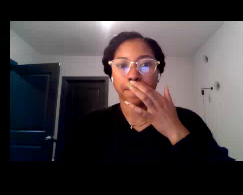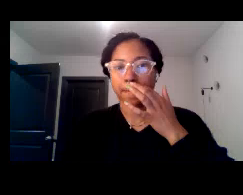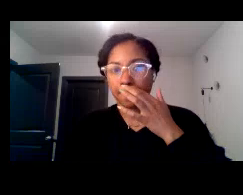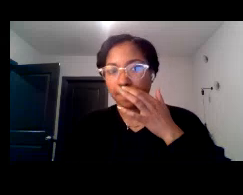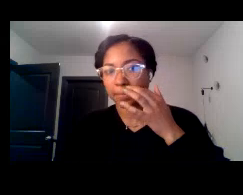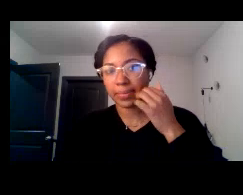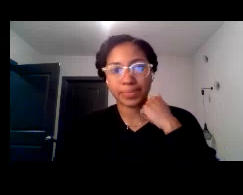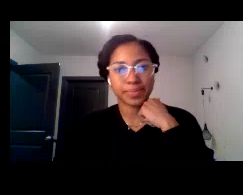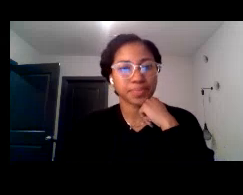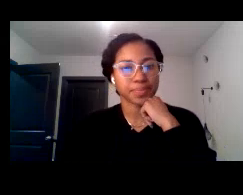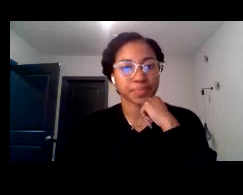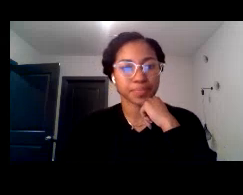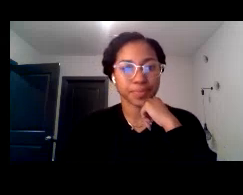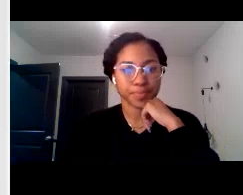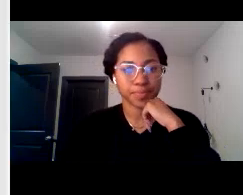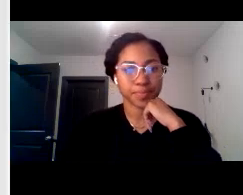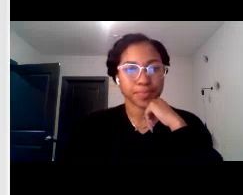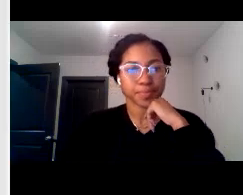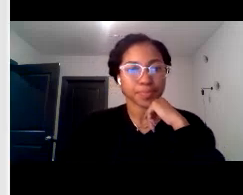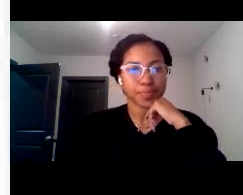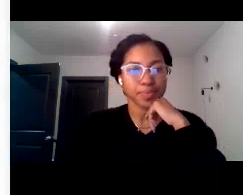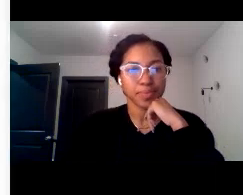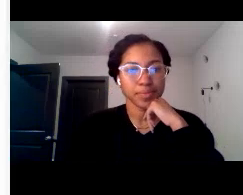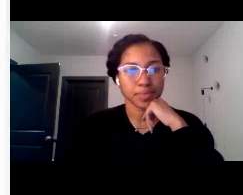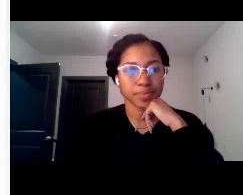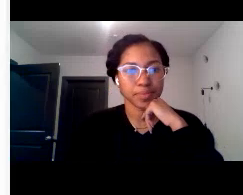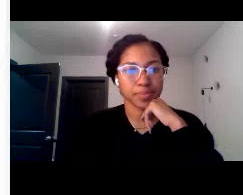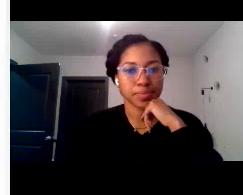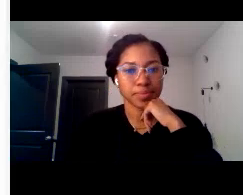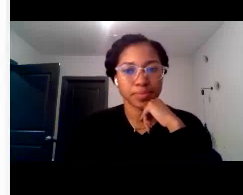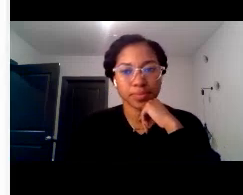one. This is the member service agreement template.